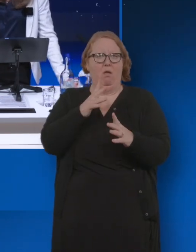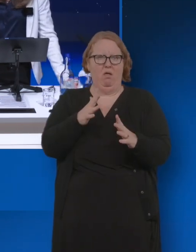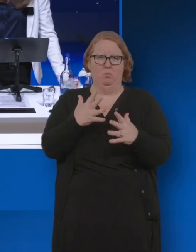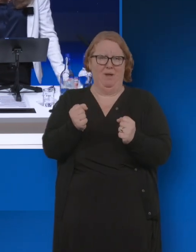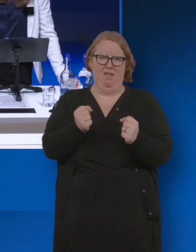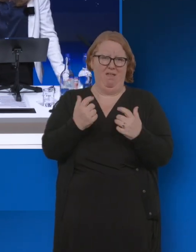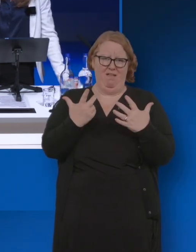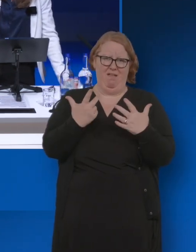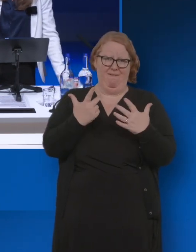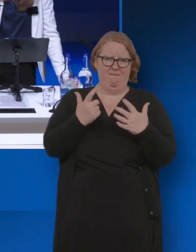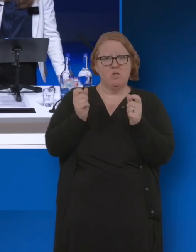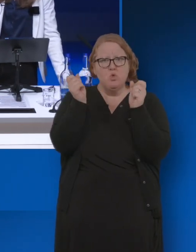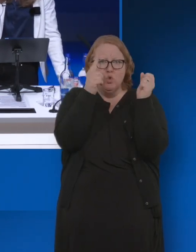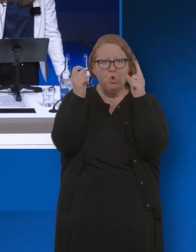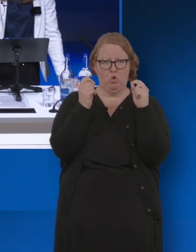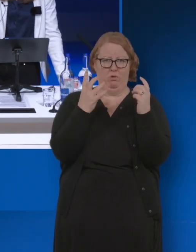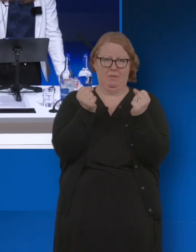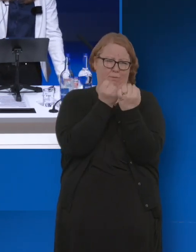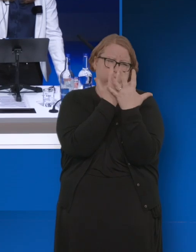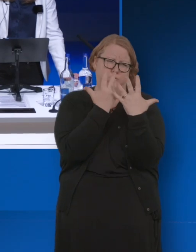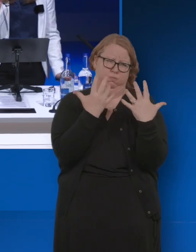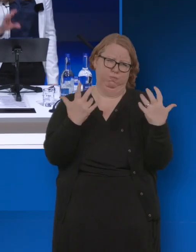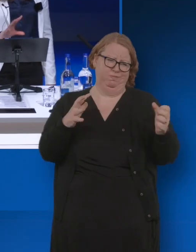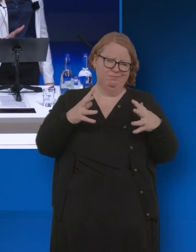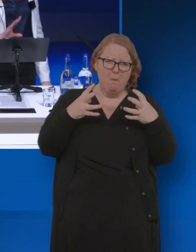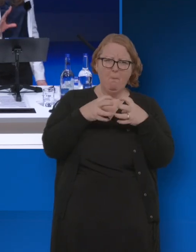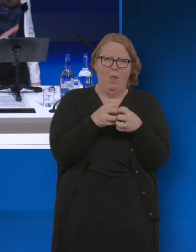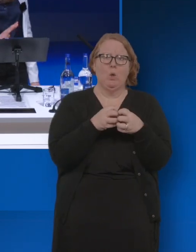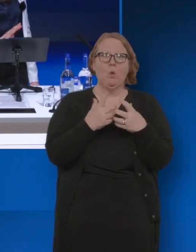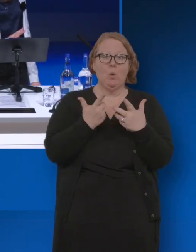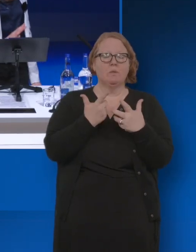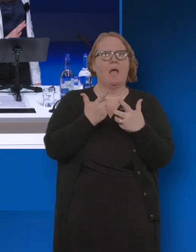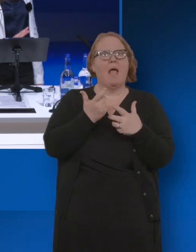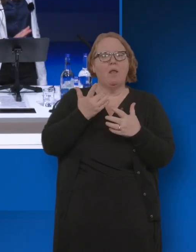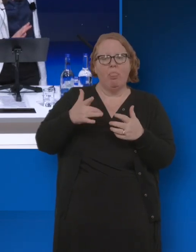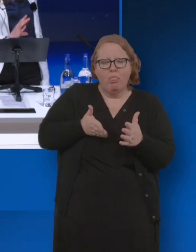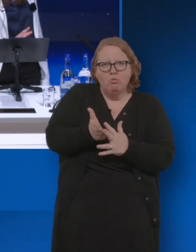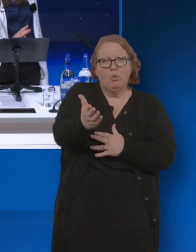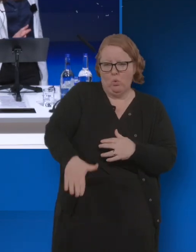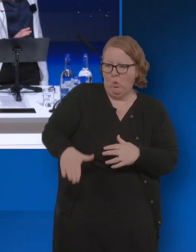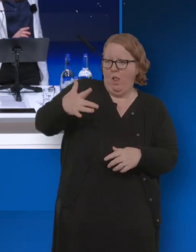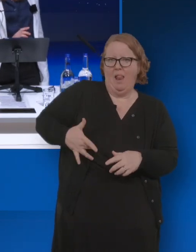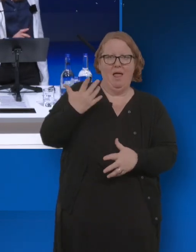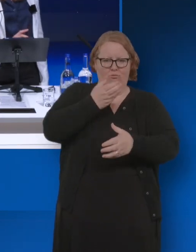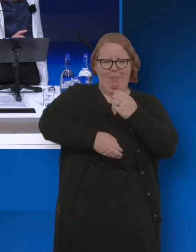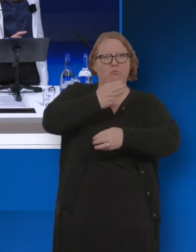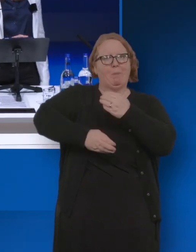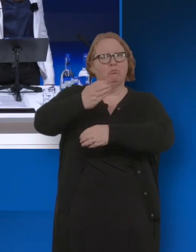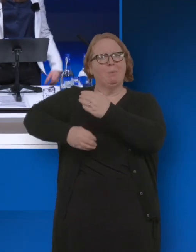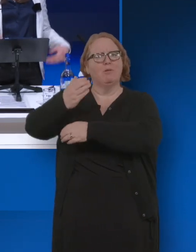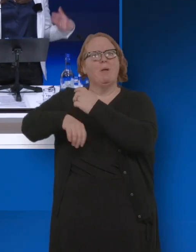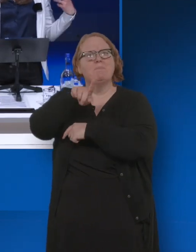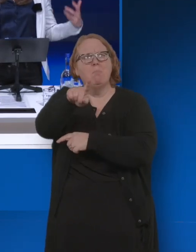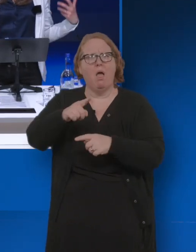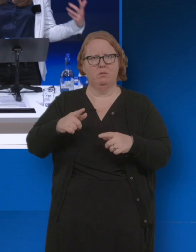of thousands of molecules within every neuron are replaced many thousands of times in a lifetime.